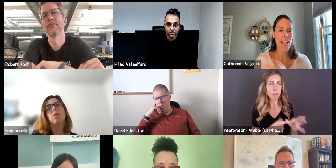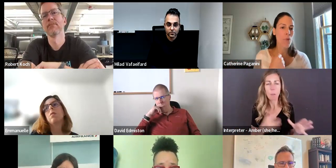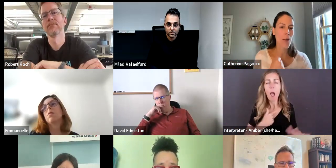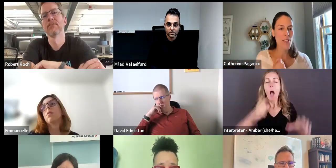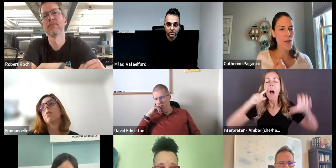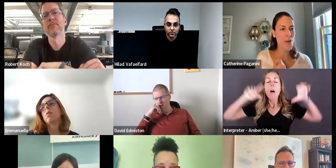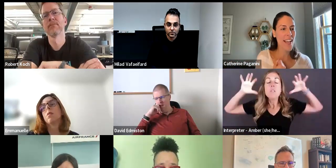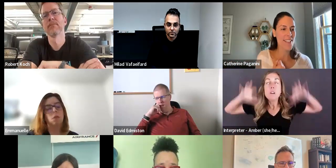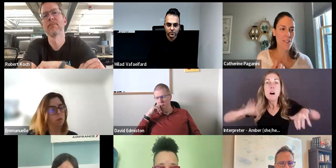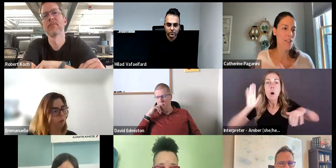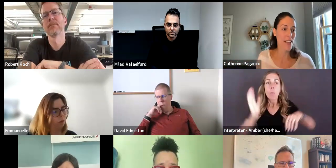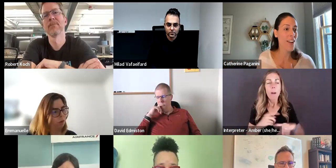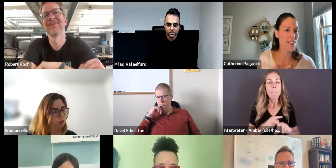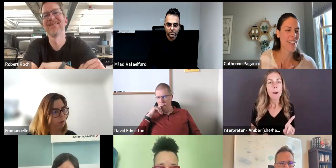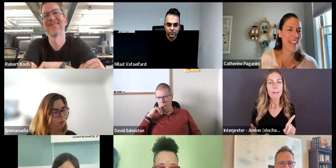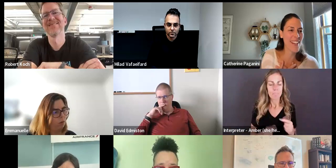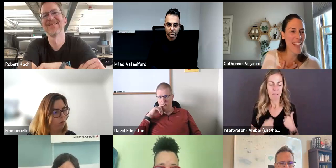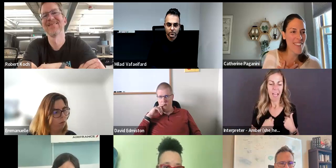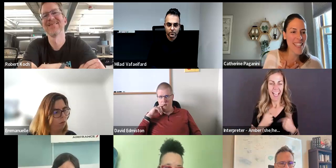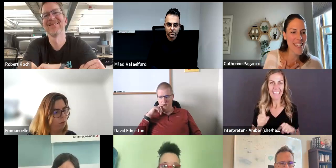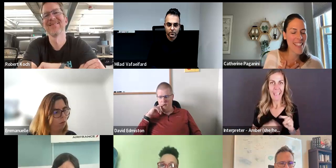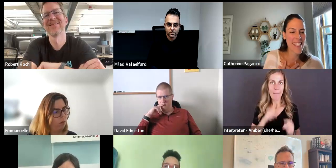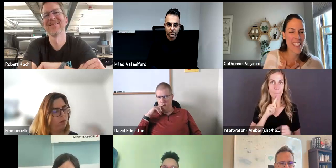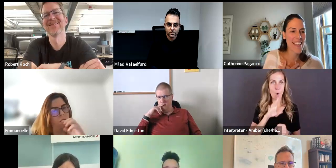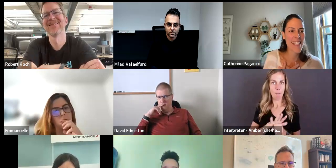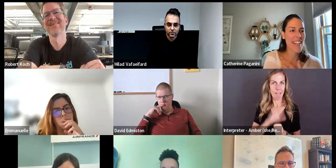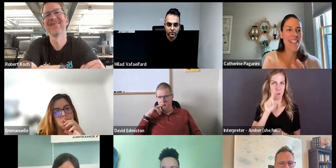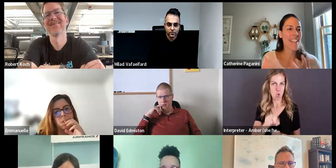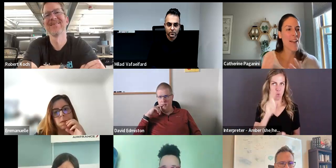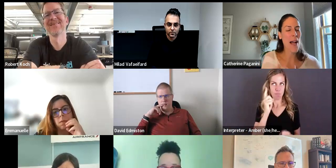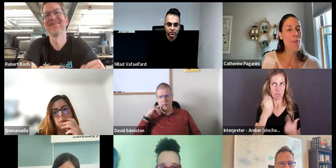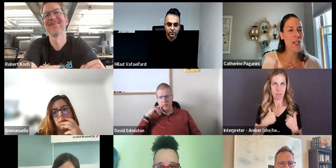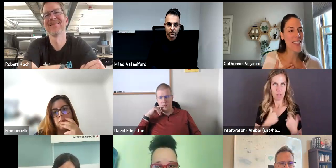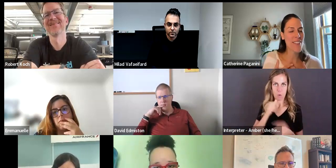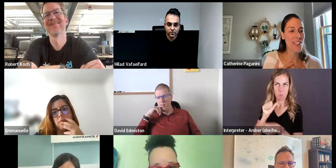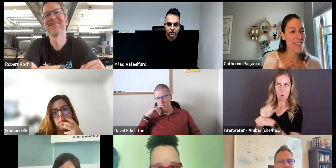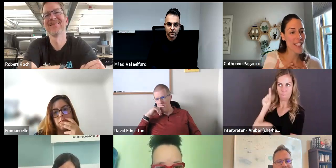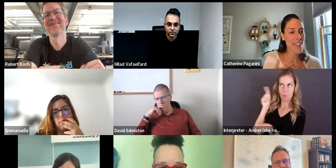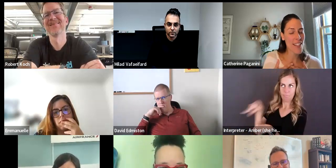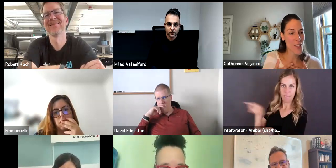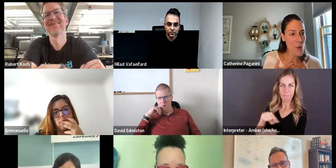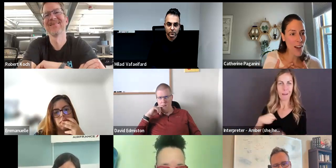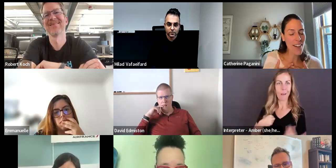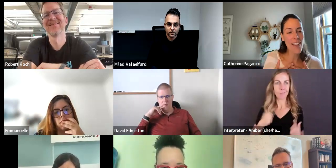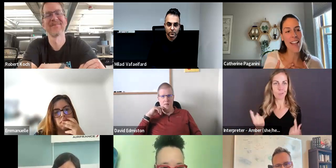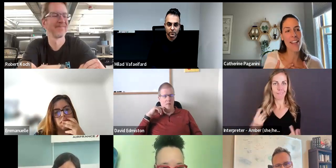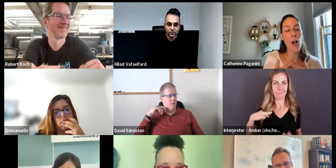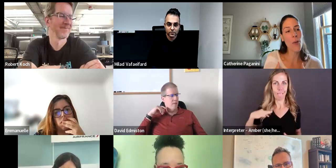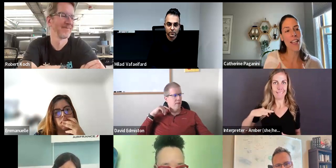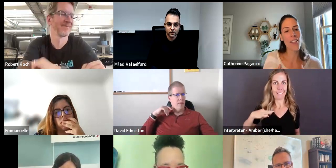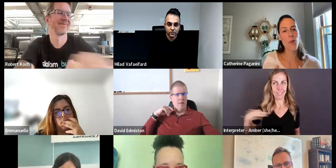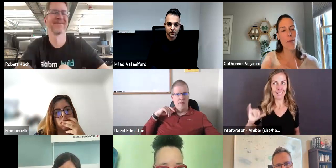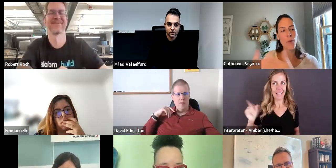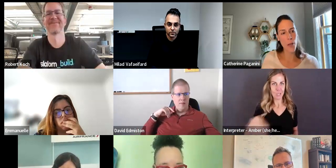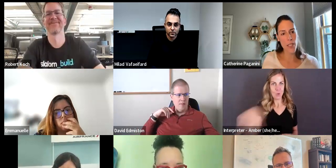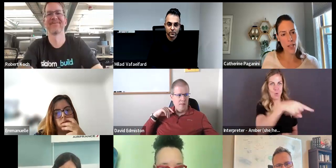like, I can promise you X, because I cannot. I don't have any, I'm just a volunteer as you are. And all